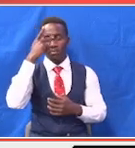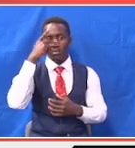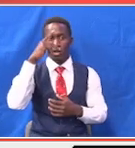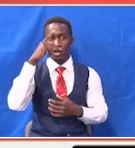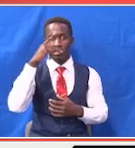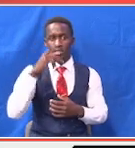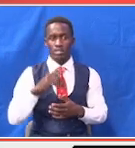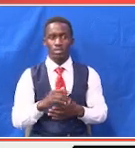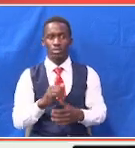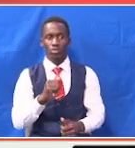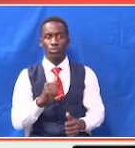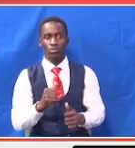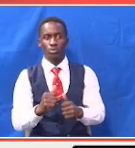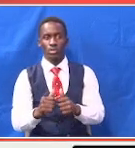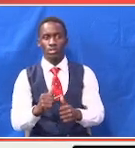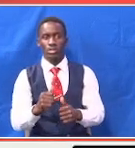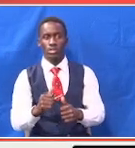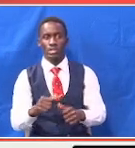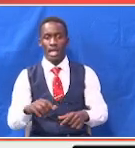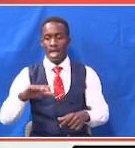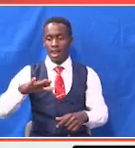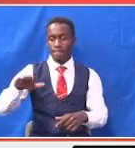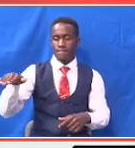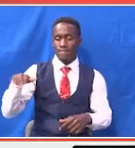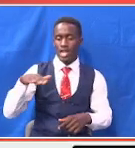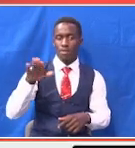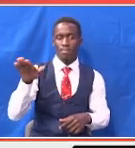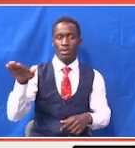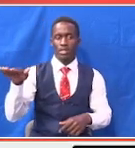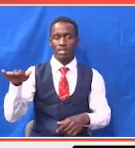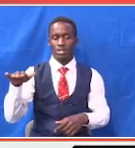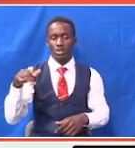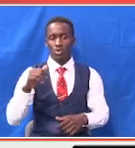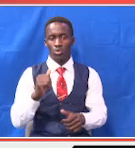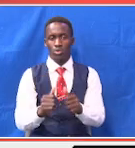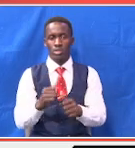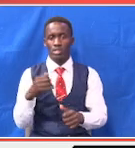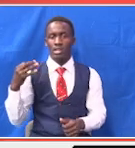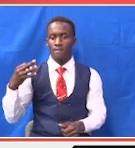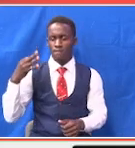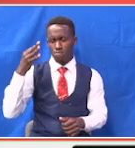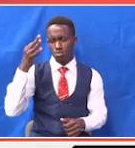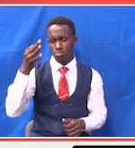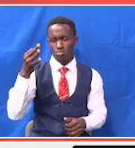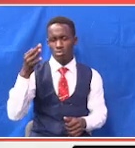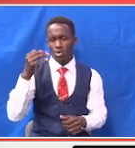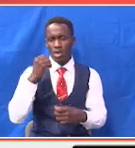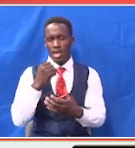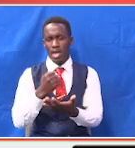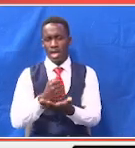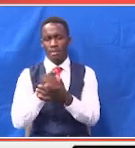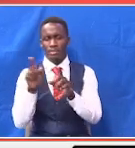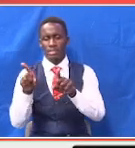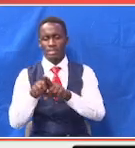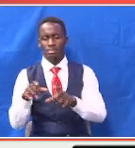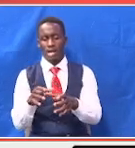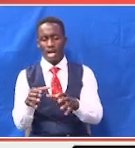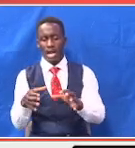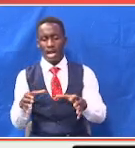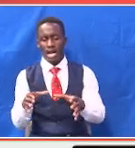Which was ingrained, environmental, which is really futuristic, and then we have cultural